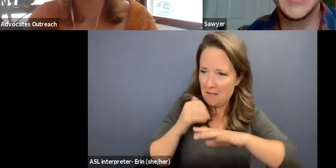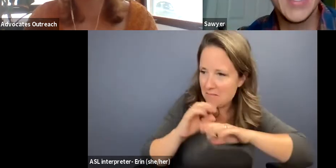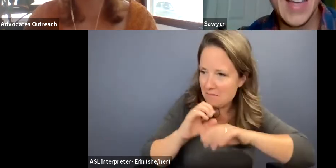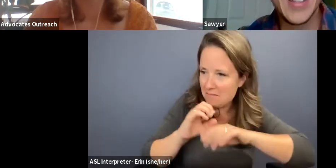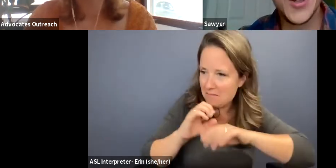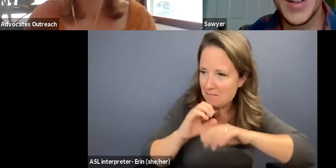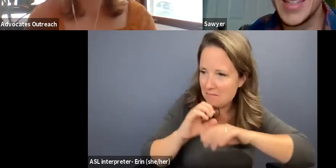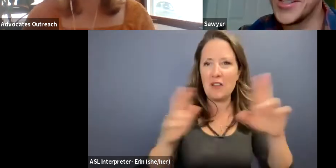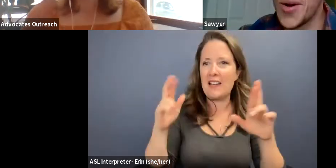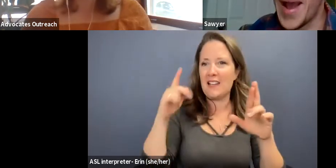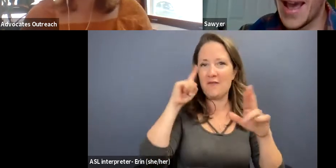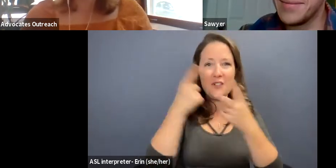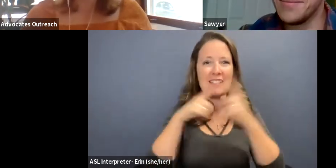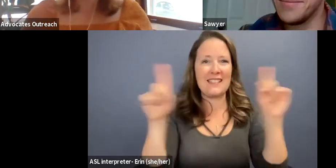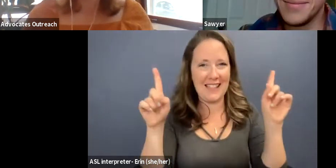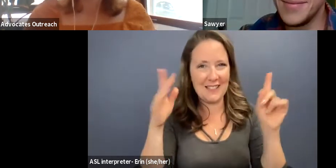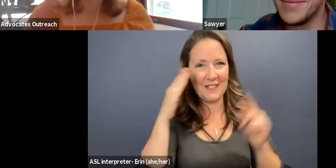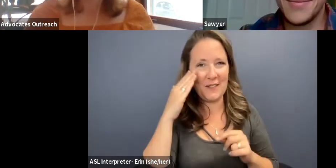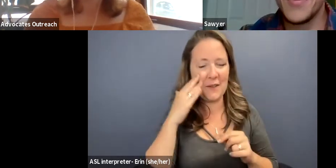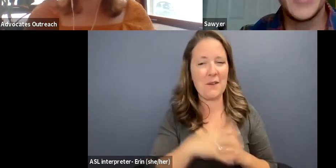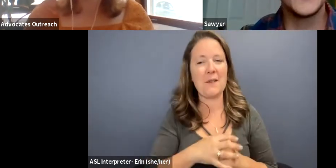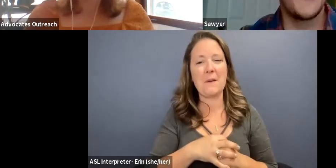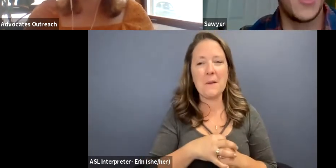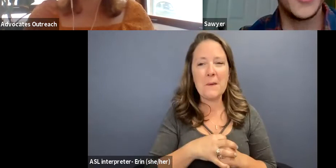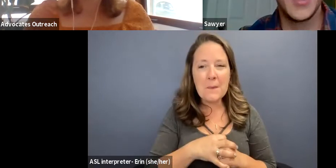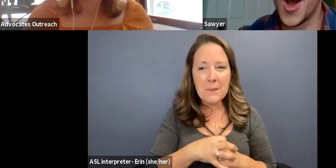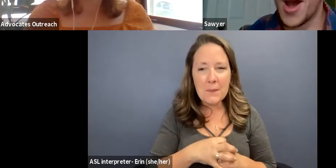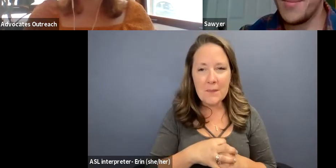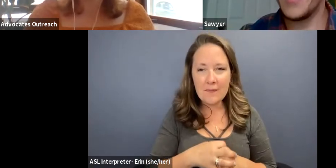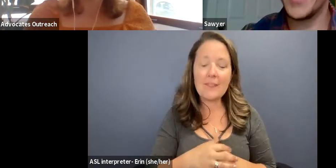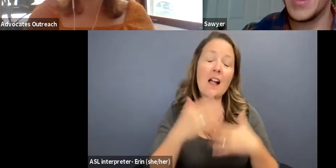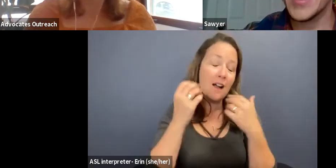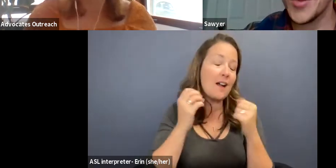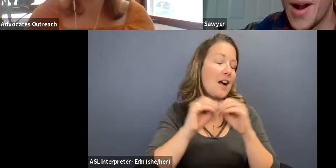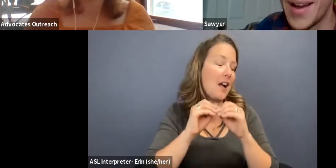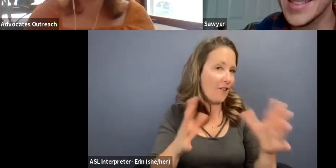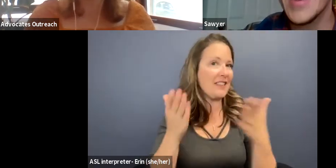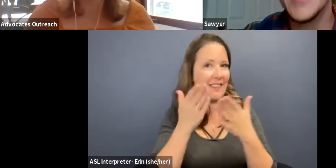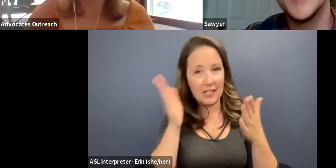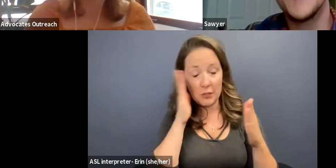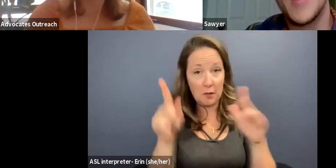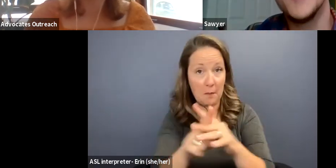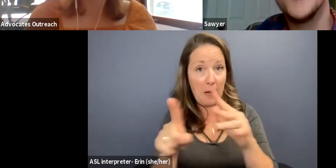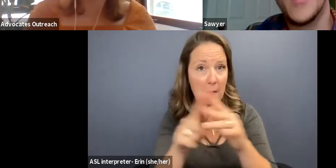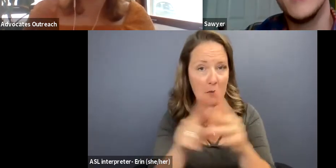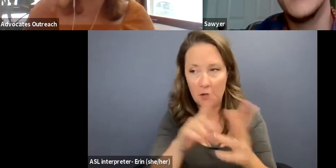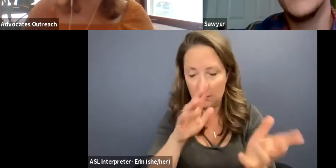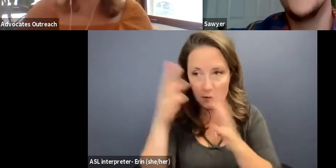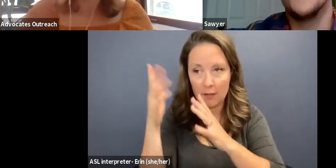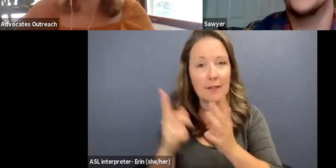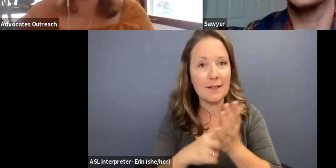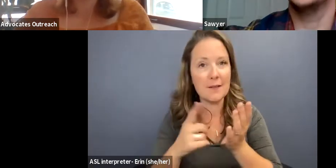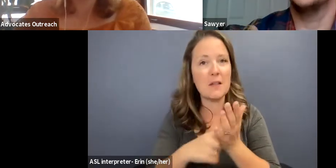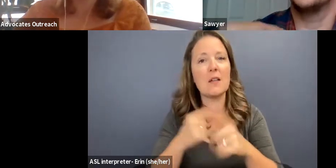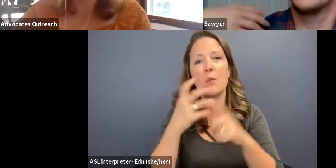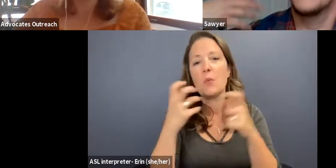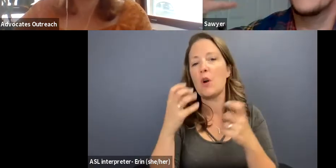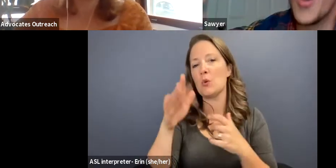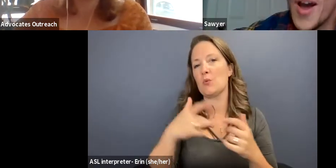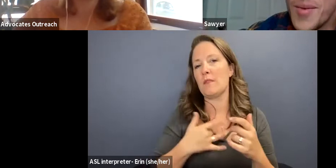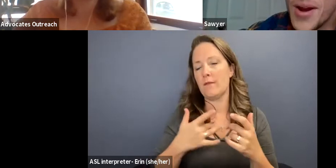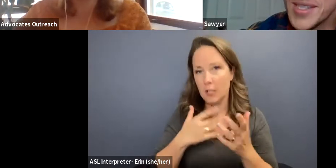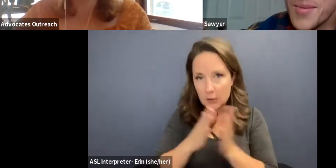that, we're going to look at some key questions like, what is sexuality? We're going to think about like your own experience, like